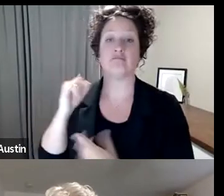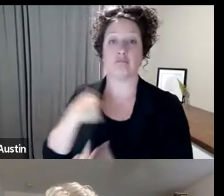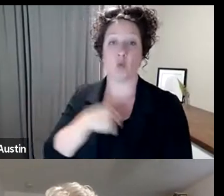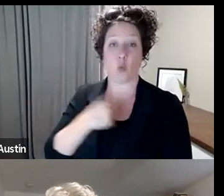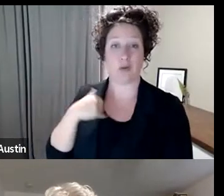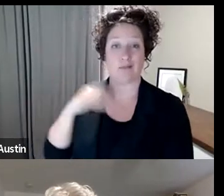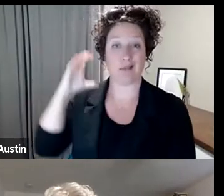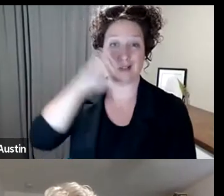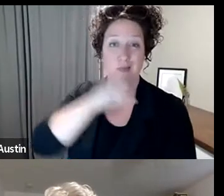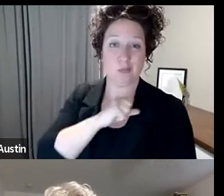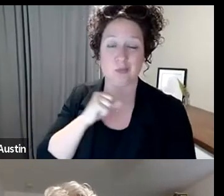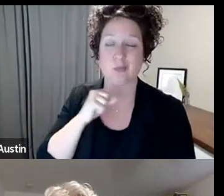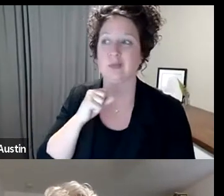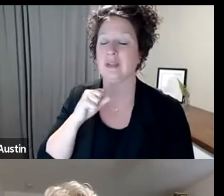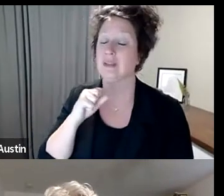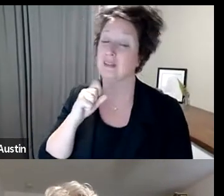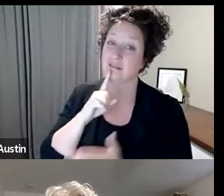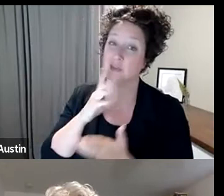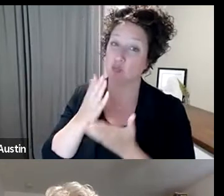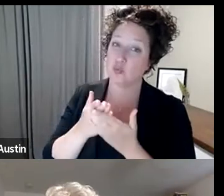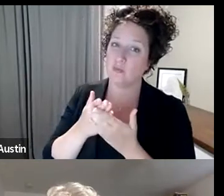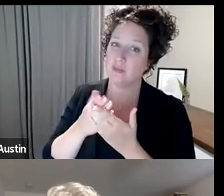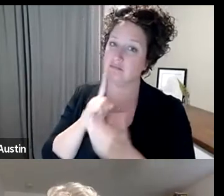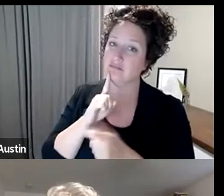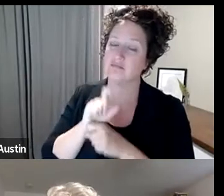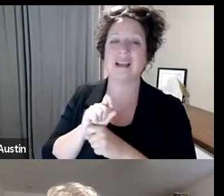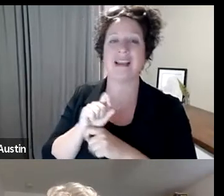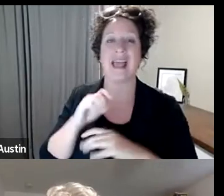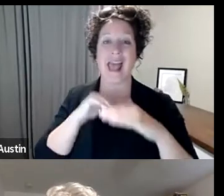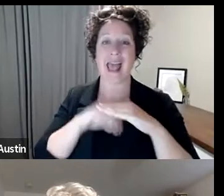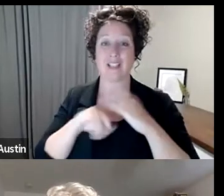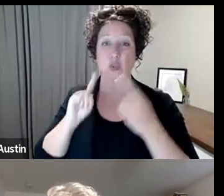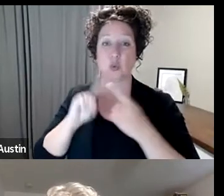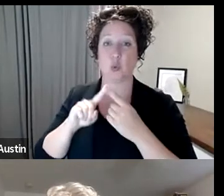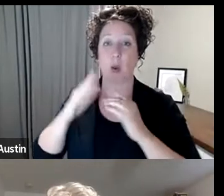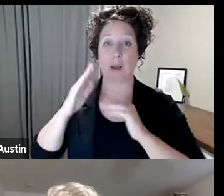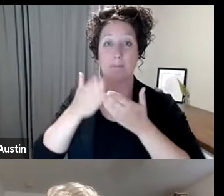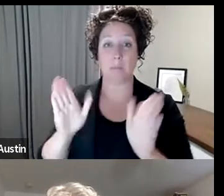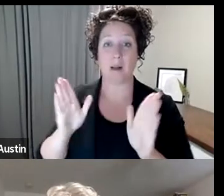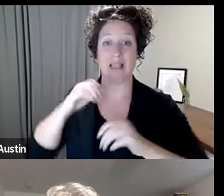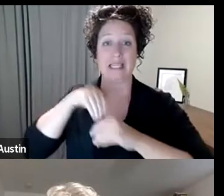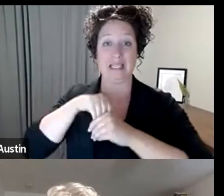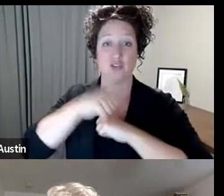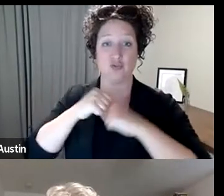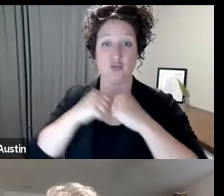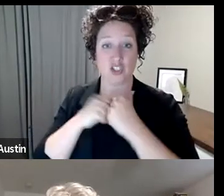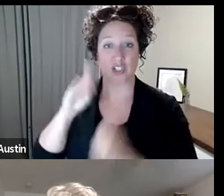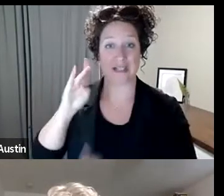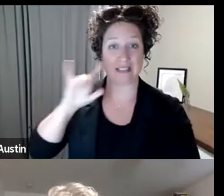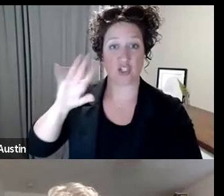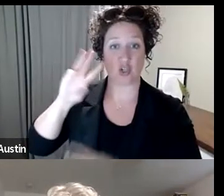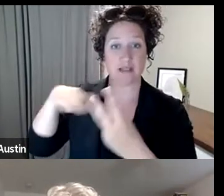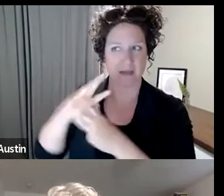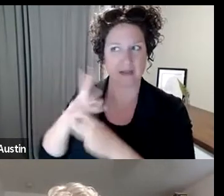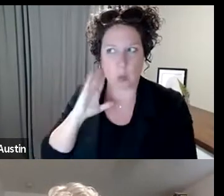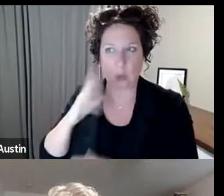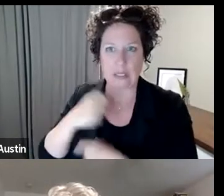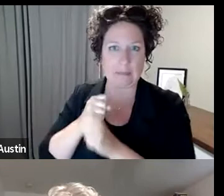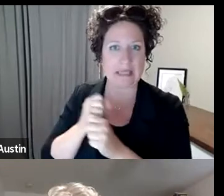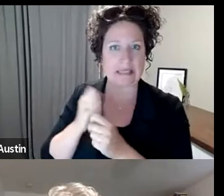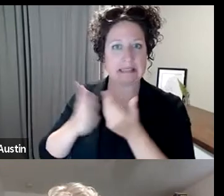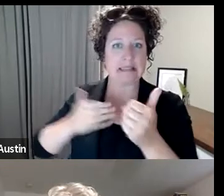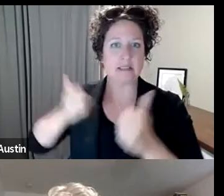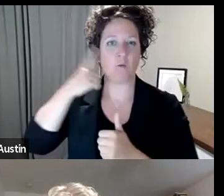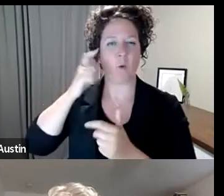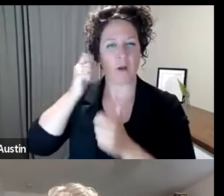which I think is proven out, that access to public infrastructure in the digital space would make it easier for